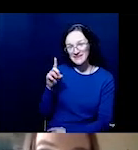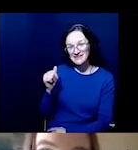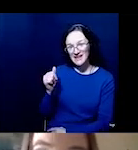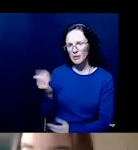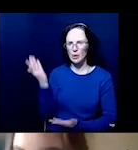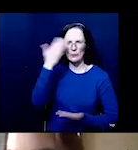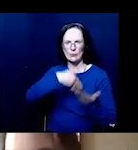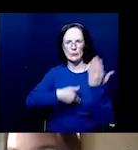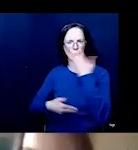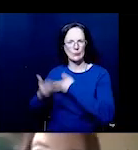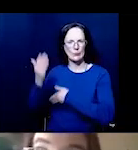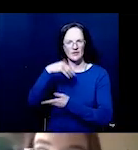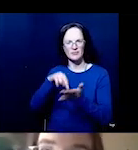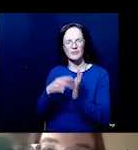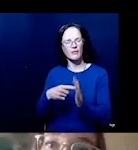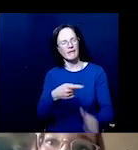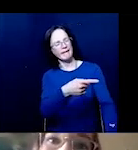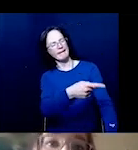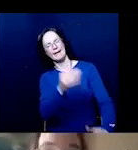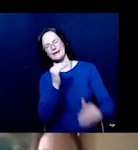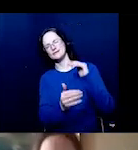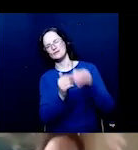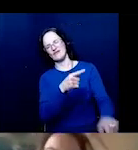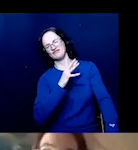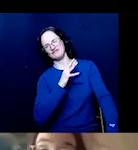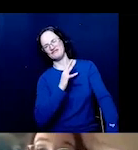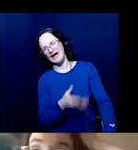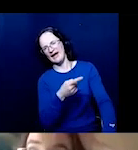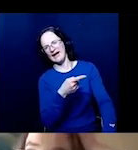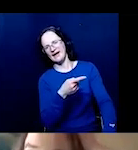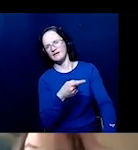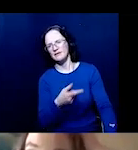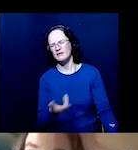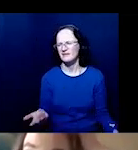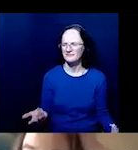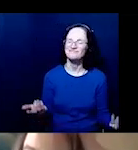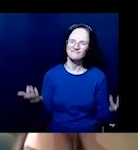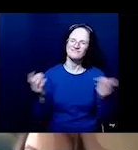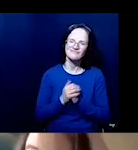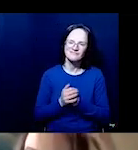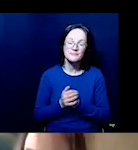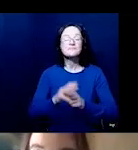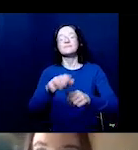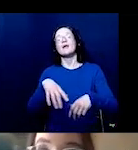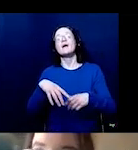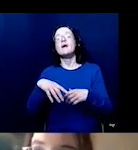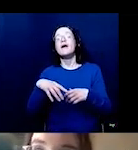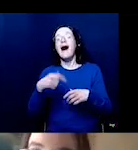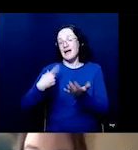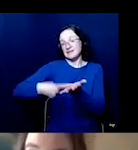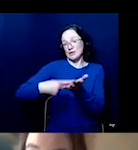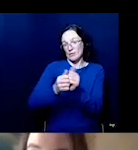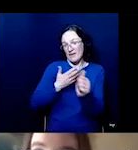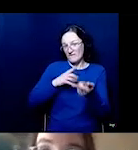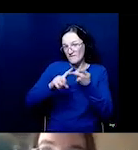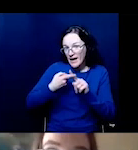really sad, but yeah. Okay. And I also realized, I was talking about this with my friends, there are different